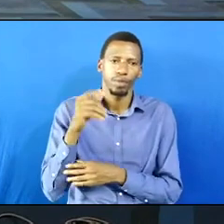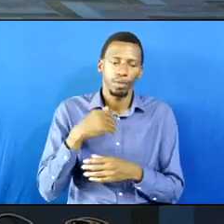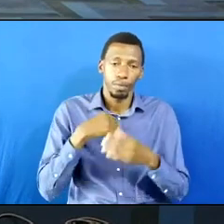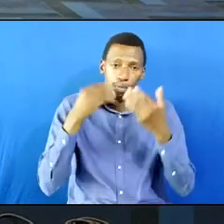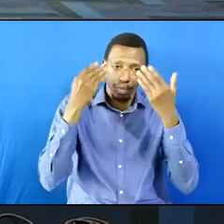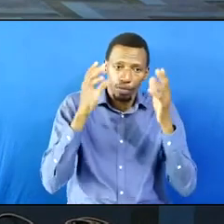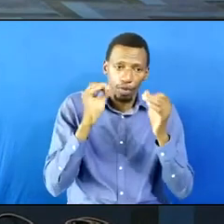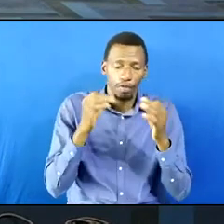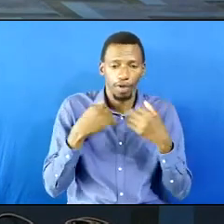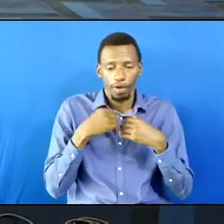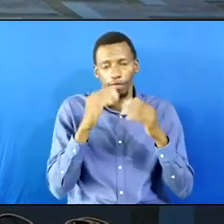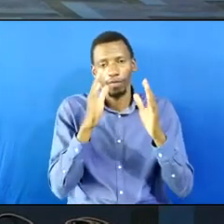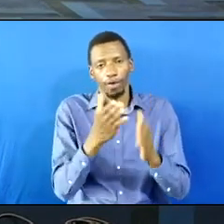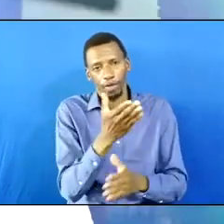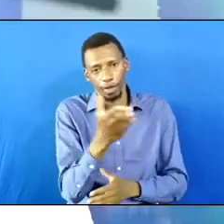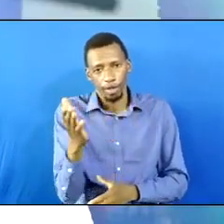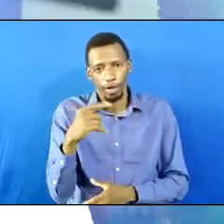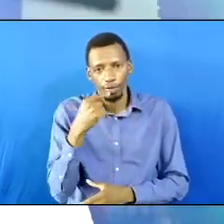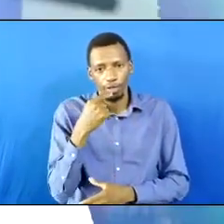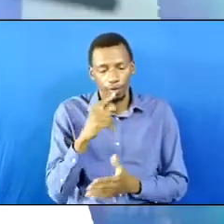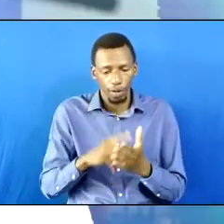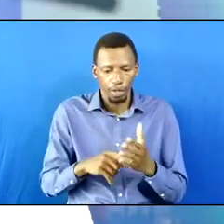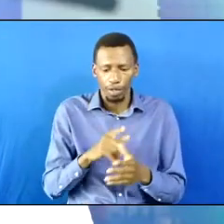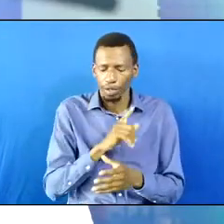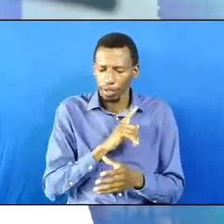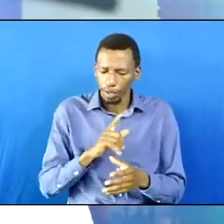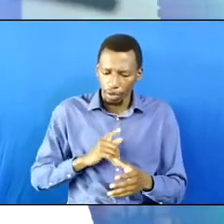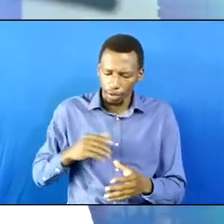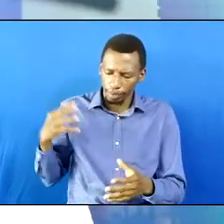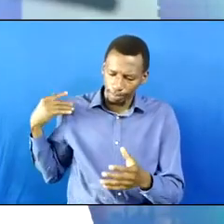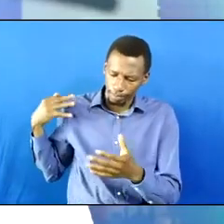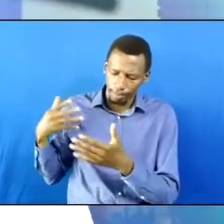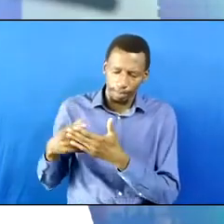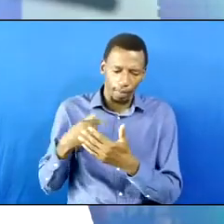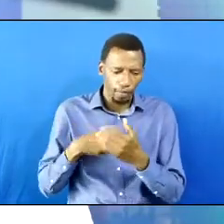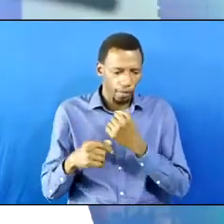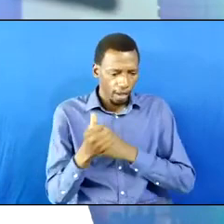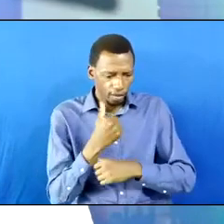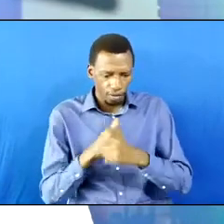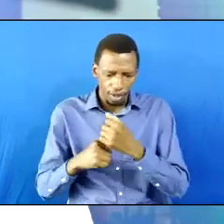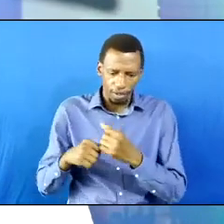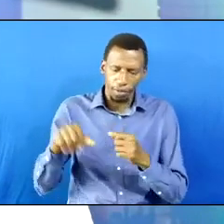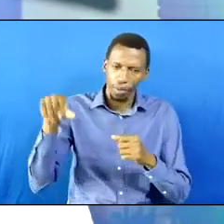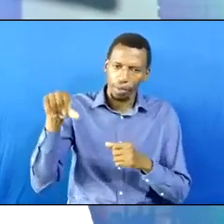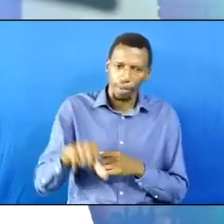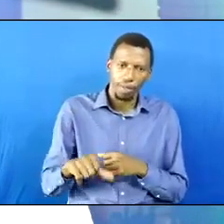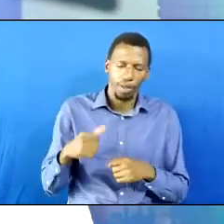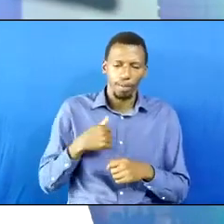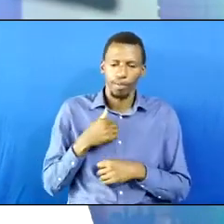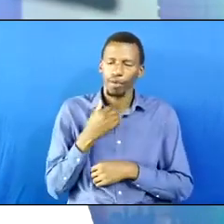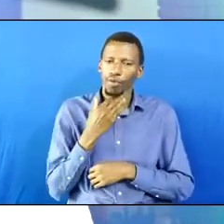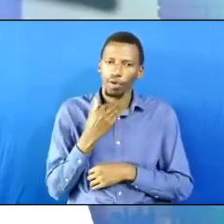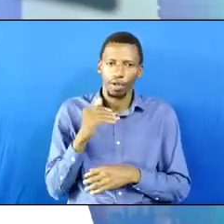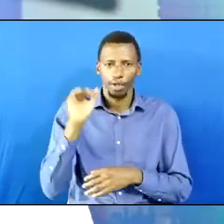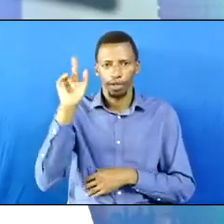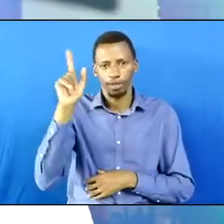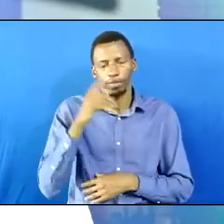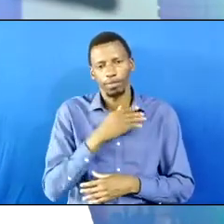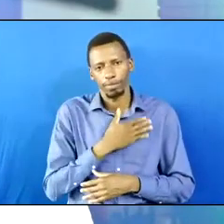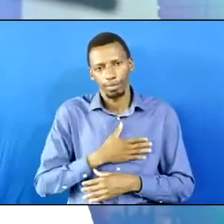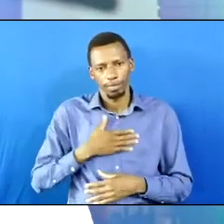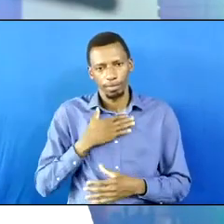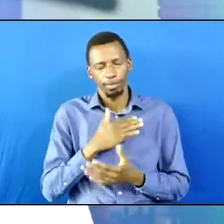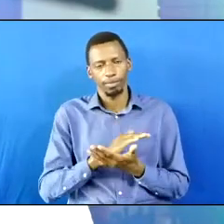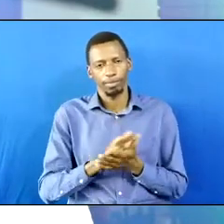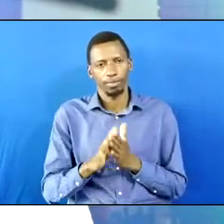there's somebody that says, Lord, what I've done, I'm here seeking for your forgiveness. I'm here